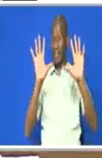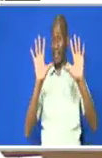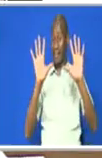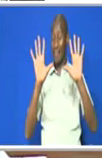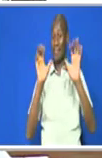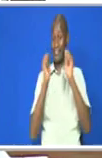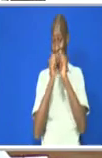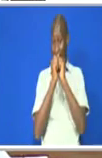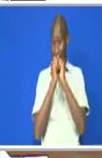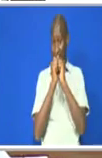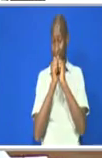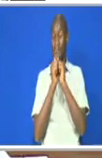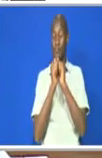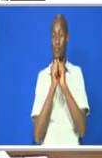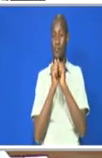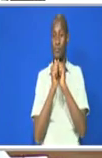7 steps backwards.